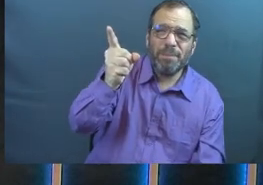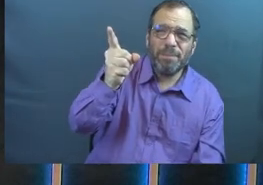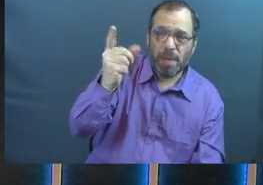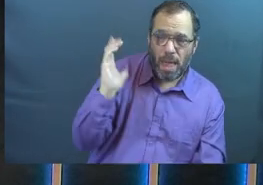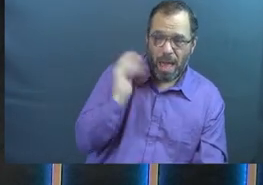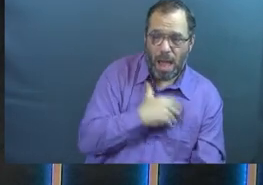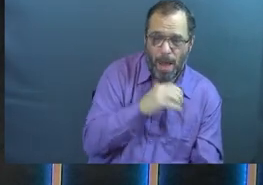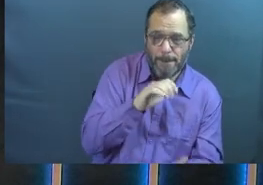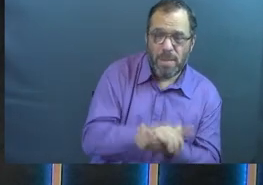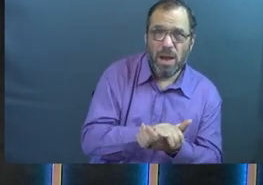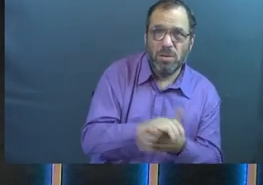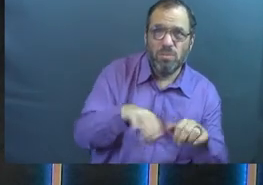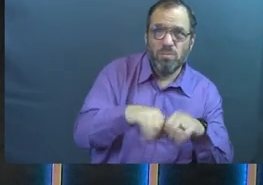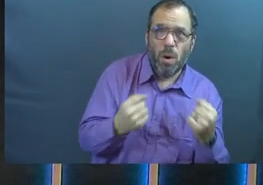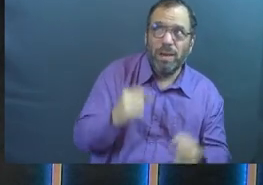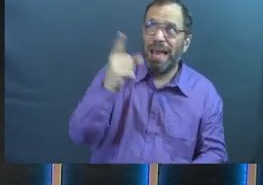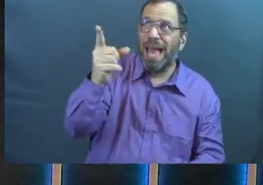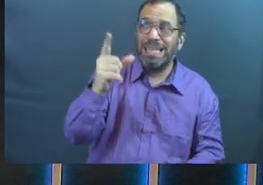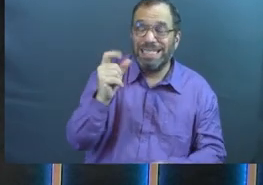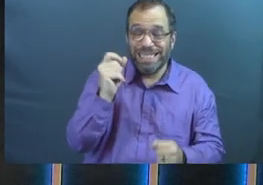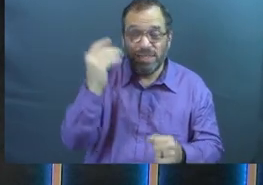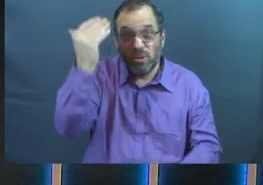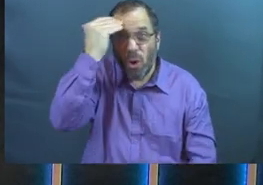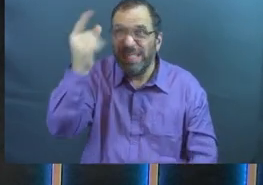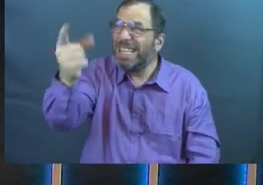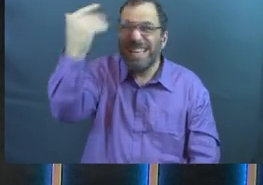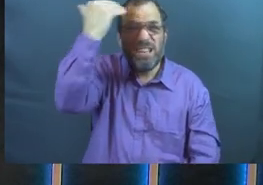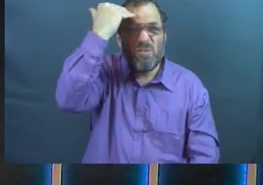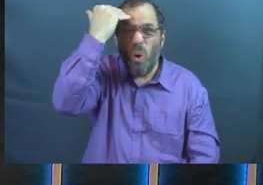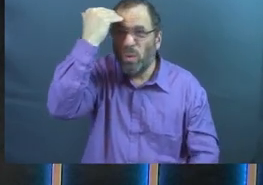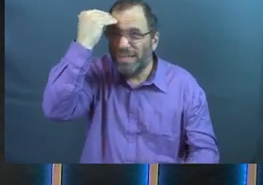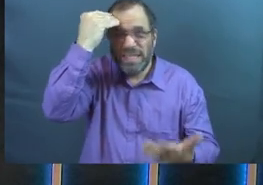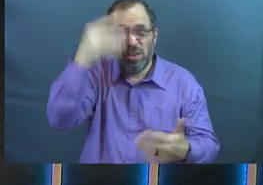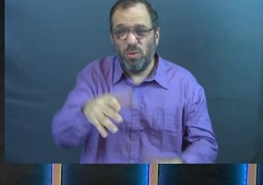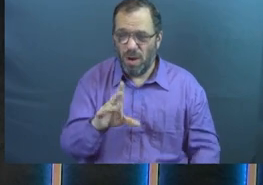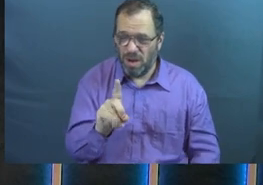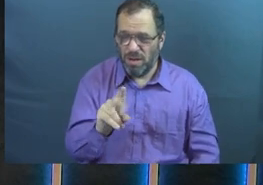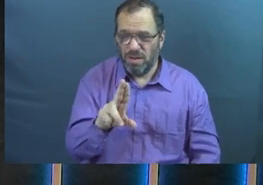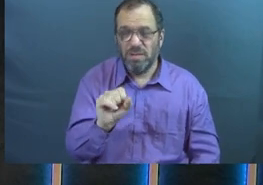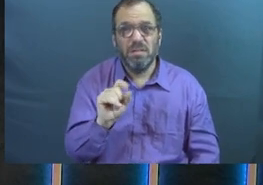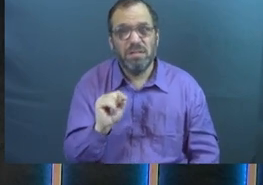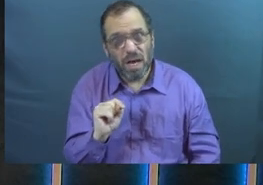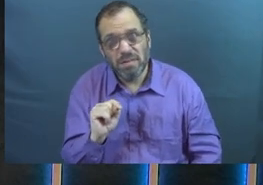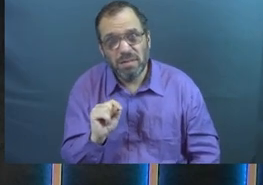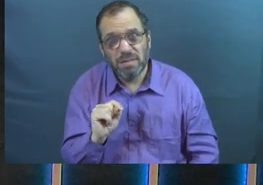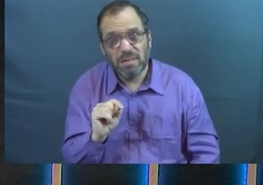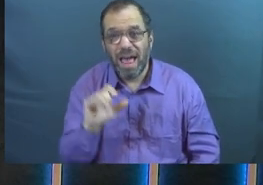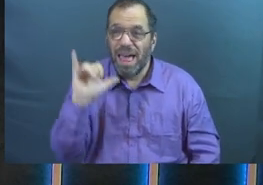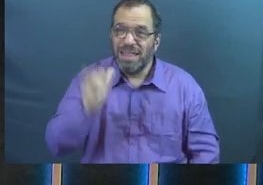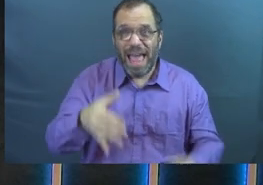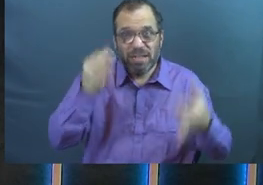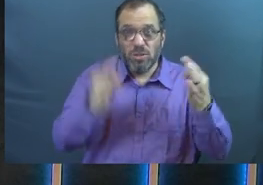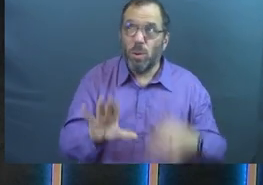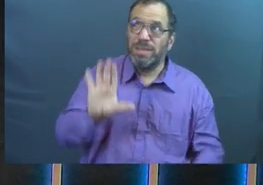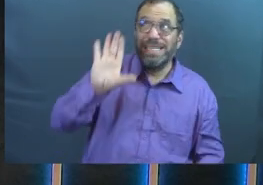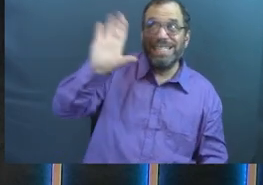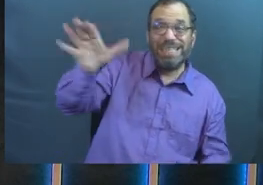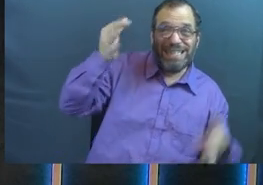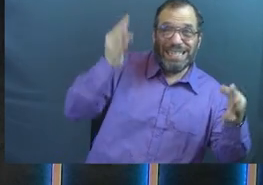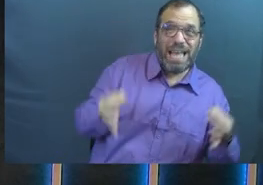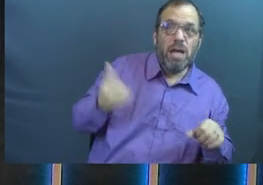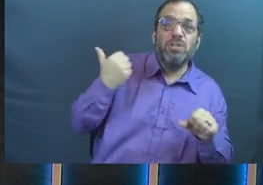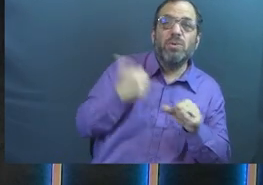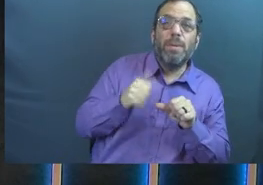Our marriages are broken and he's not surprised. He knows we're dust. And that's a choice on his part